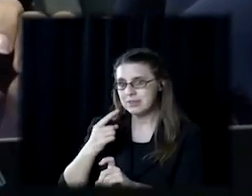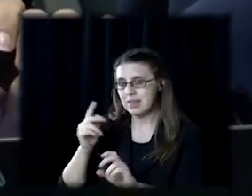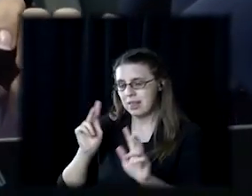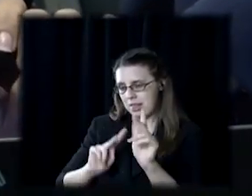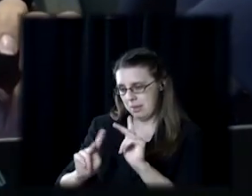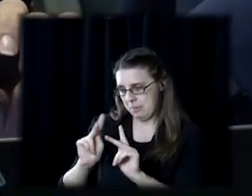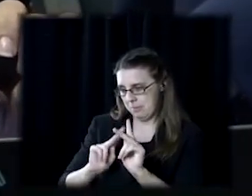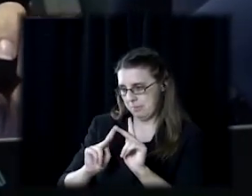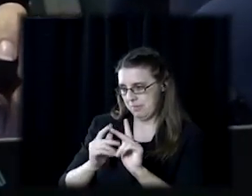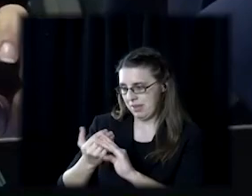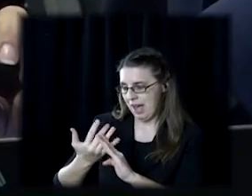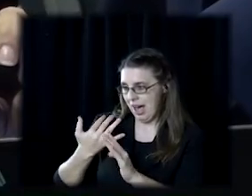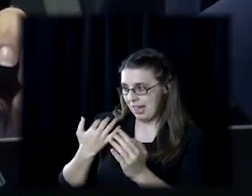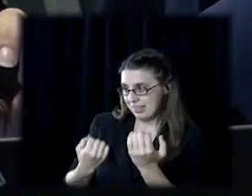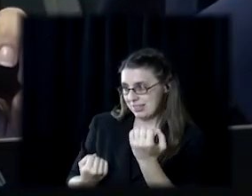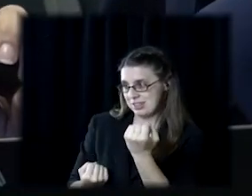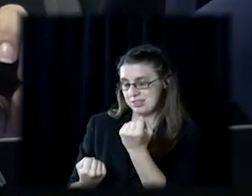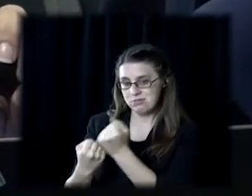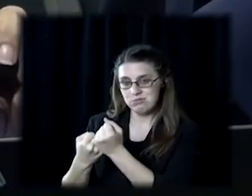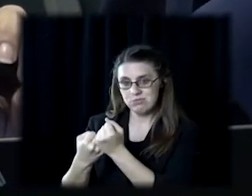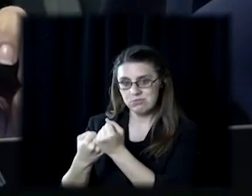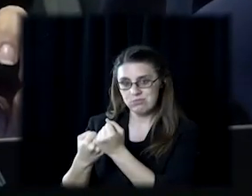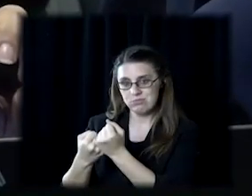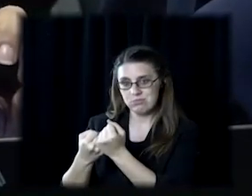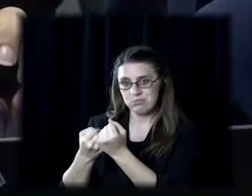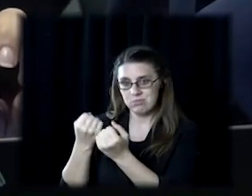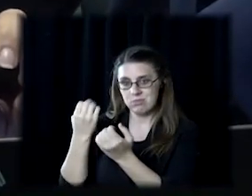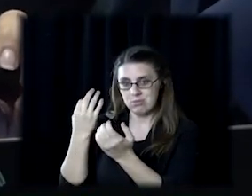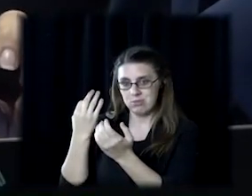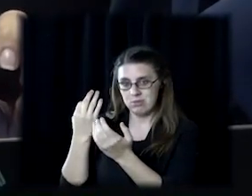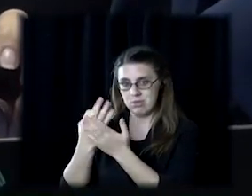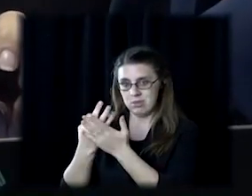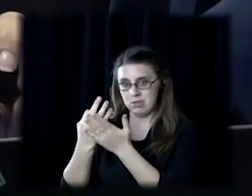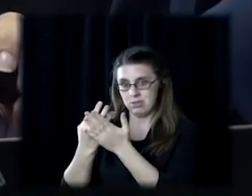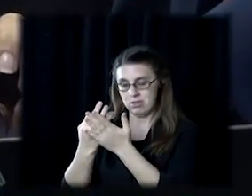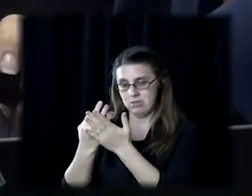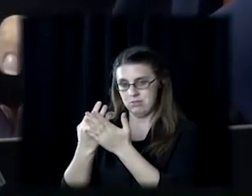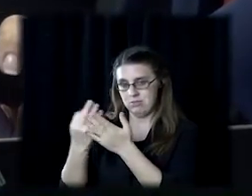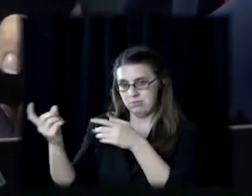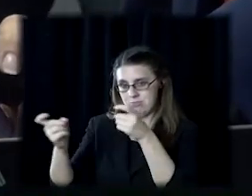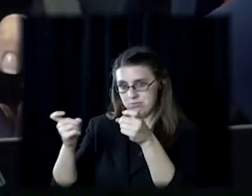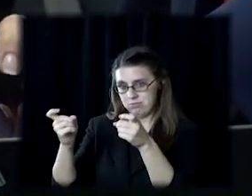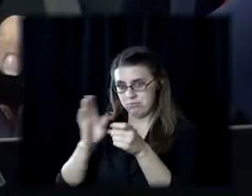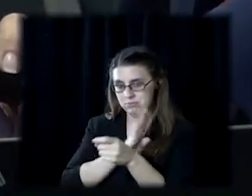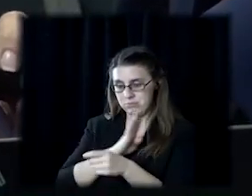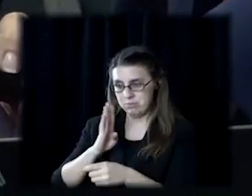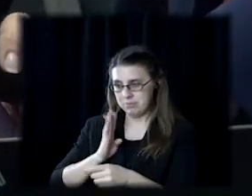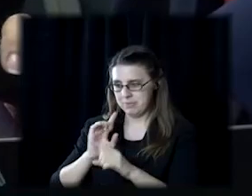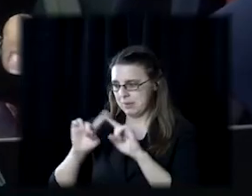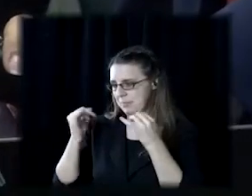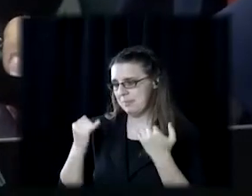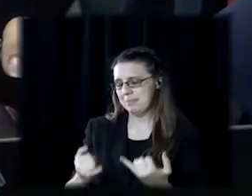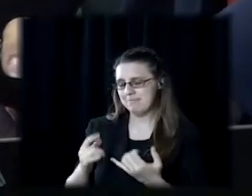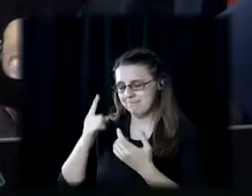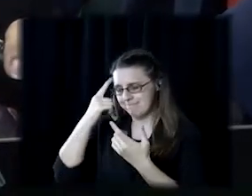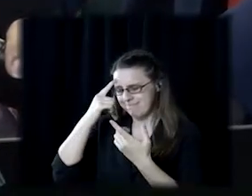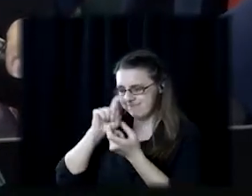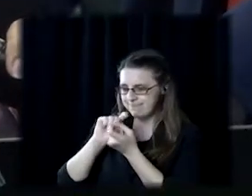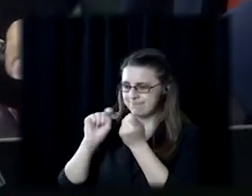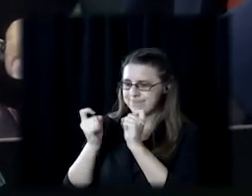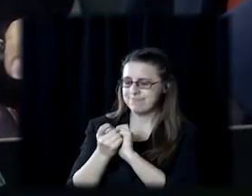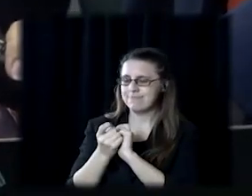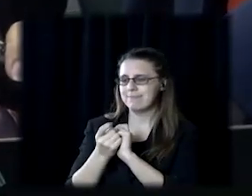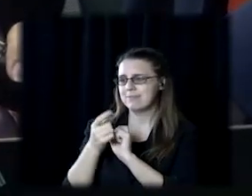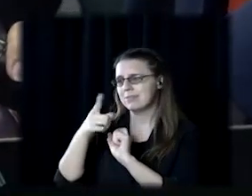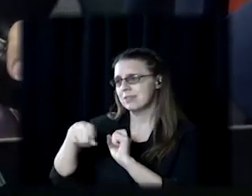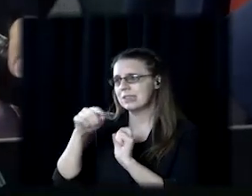soporte a esta Junta Fiscal ya no le ve de esa forma, ya considera que ustedes no están haciendo su labor. Quisiera que, por favor, ofrecieran